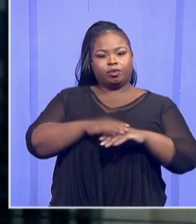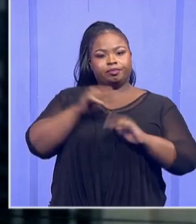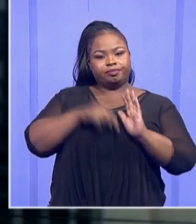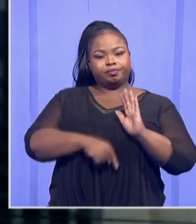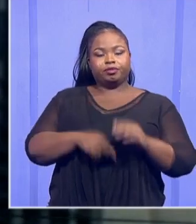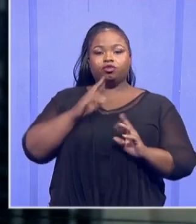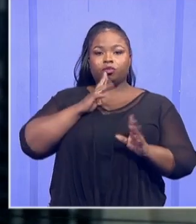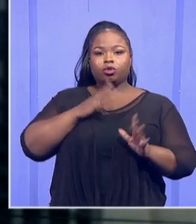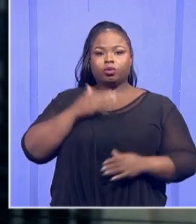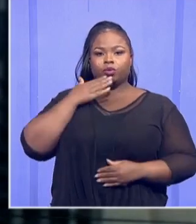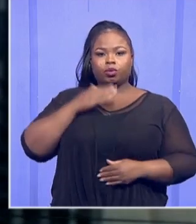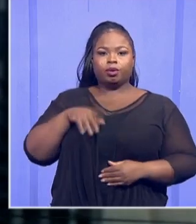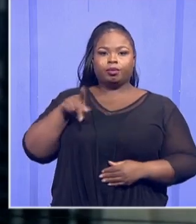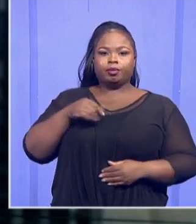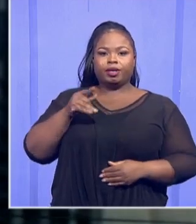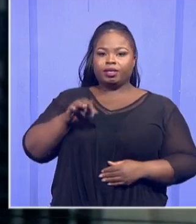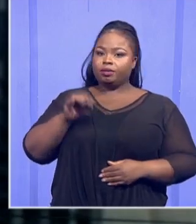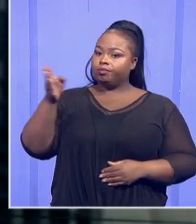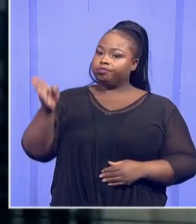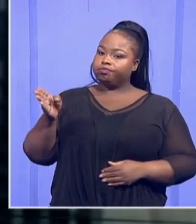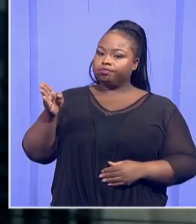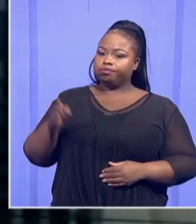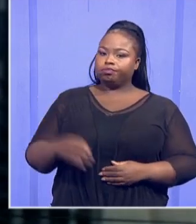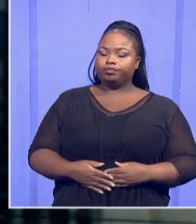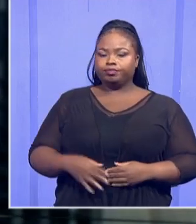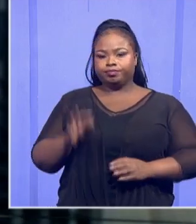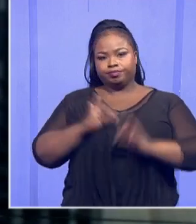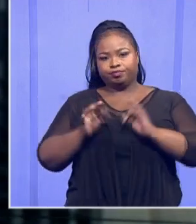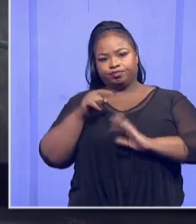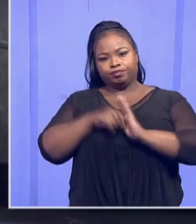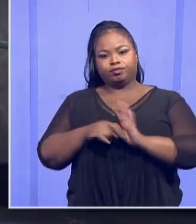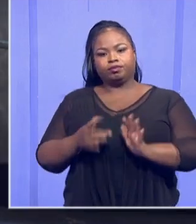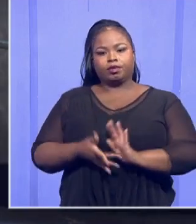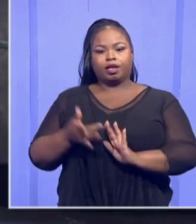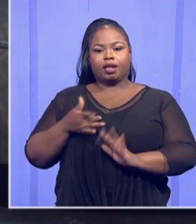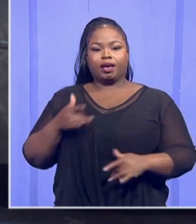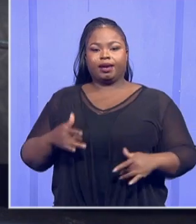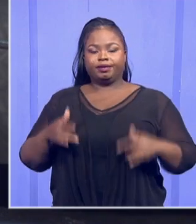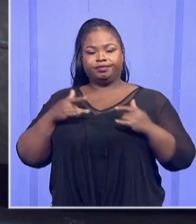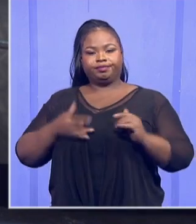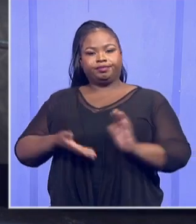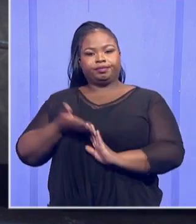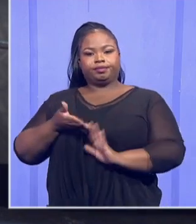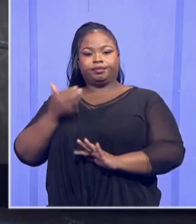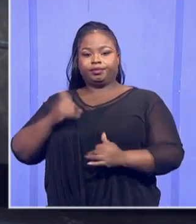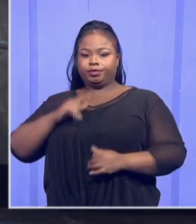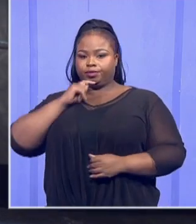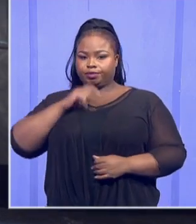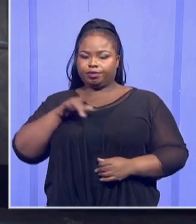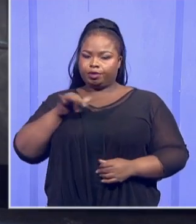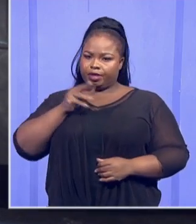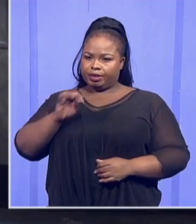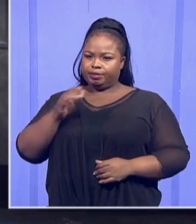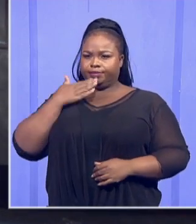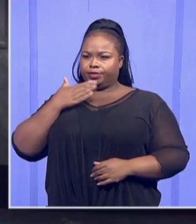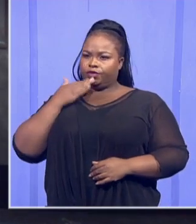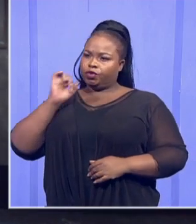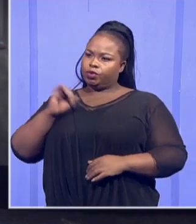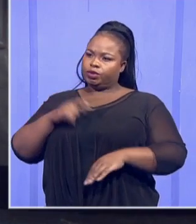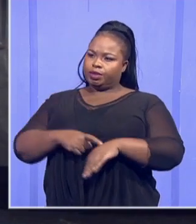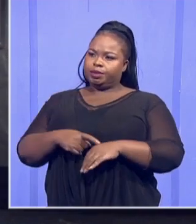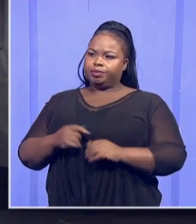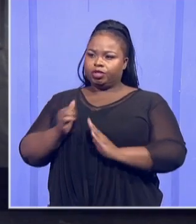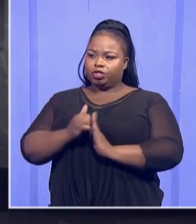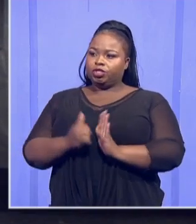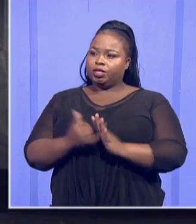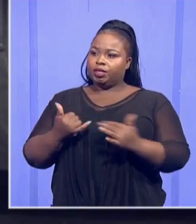our reporter Phemani Baloyi, who's on standby to give us a live update this morning. Phemani, thank you so much for your time on the agenda